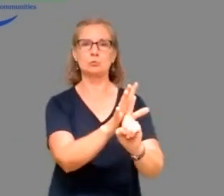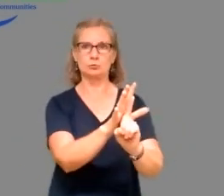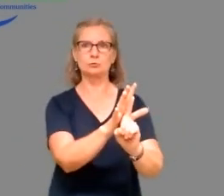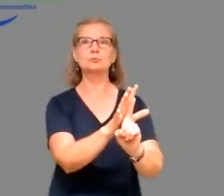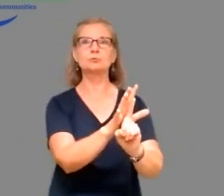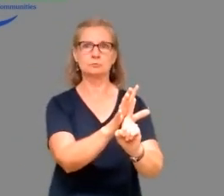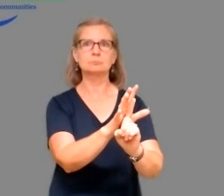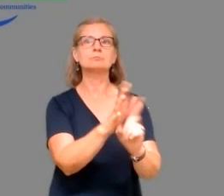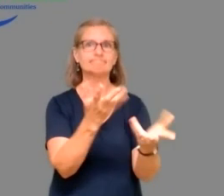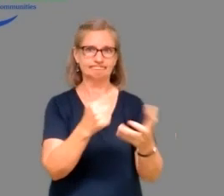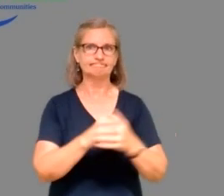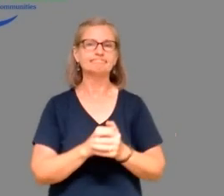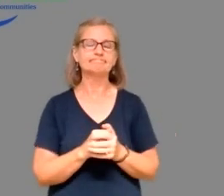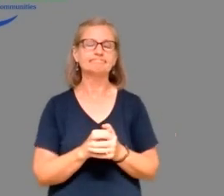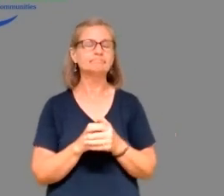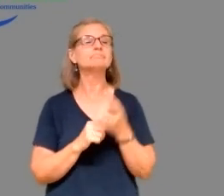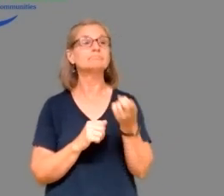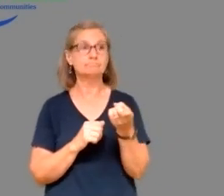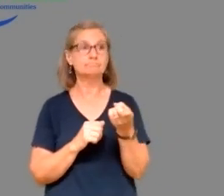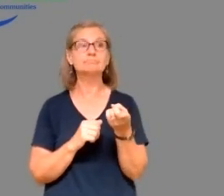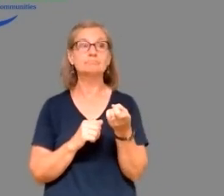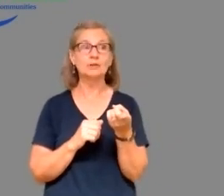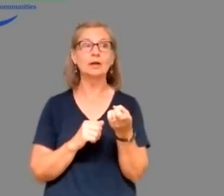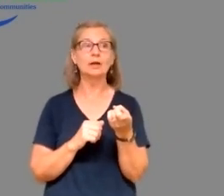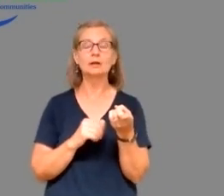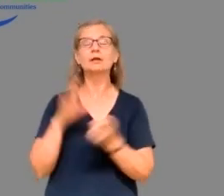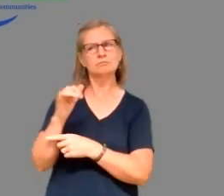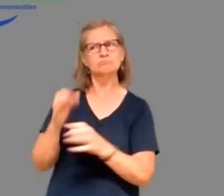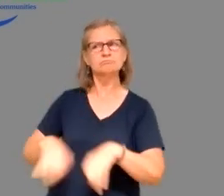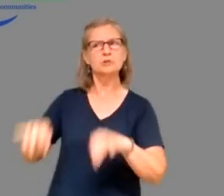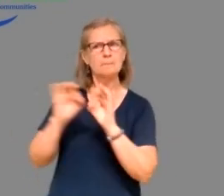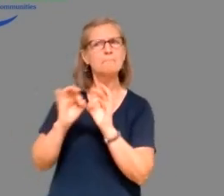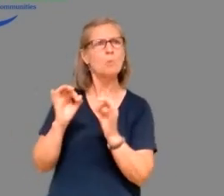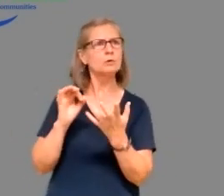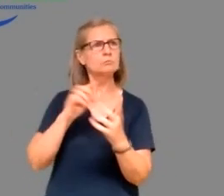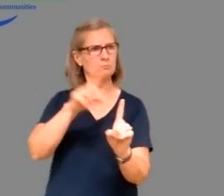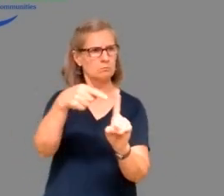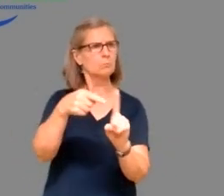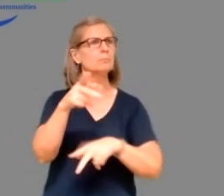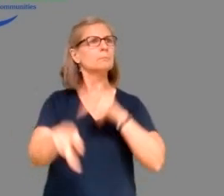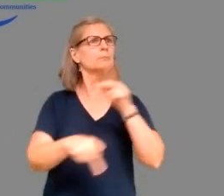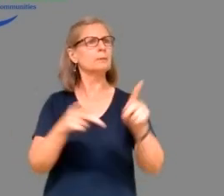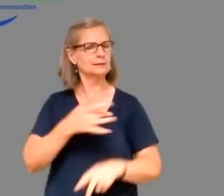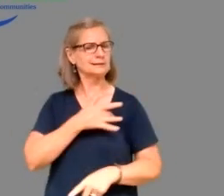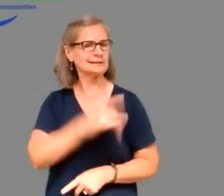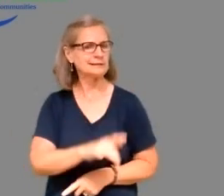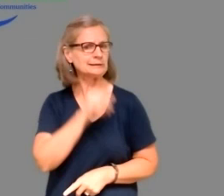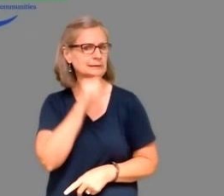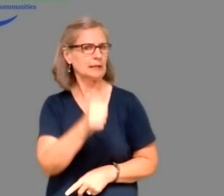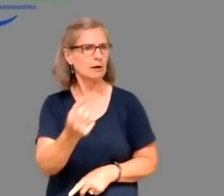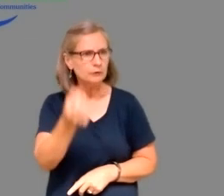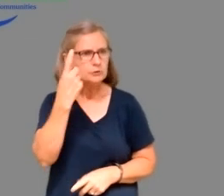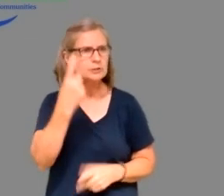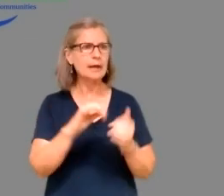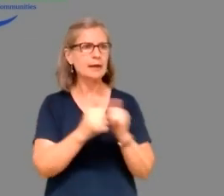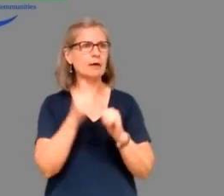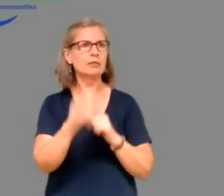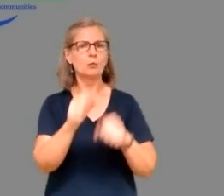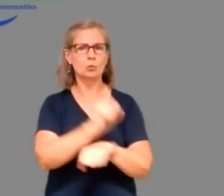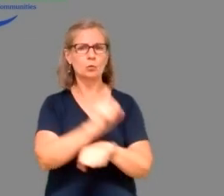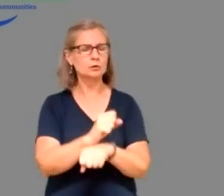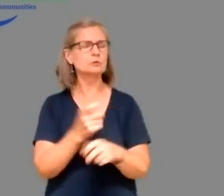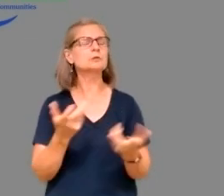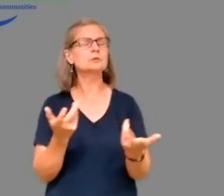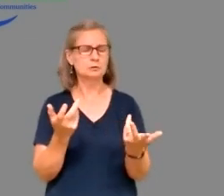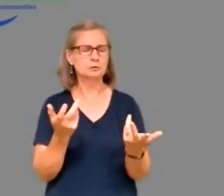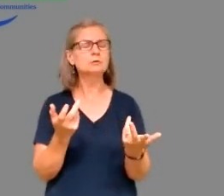No, and I think that's an important point that people don't realize, is that it just how that works, right? From